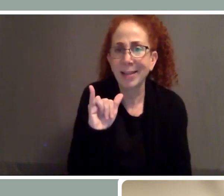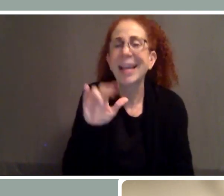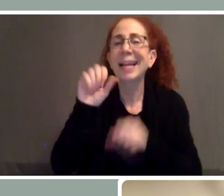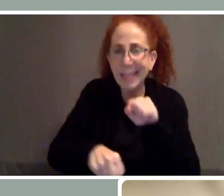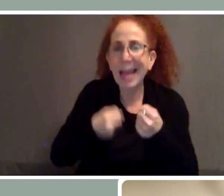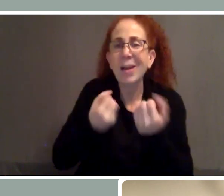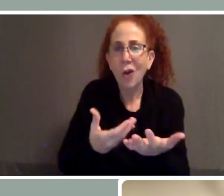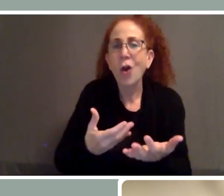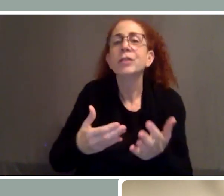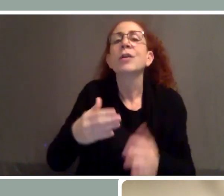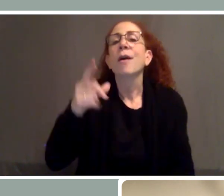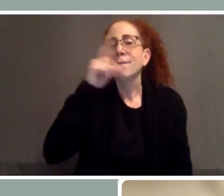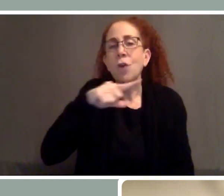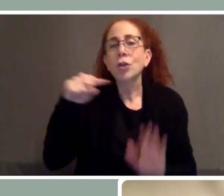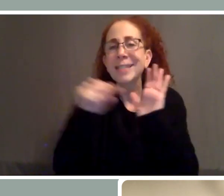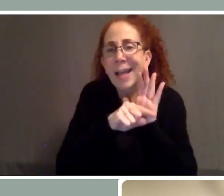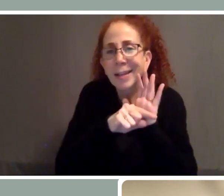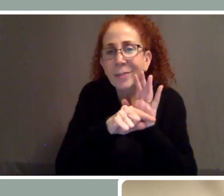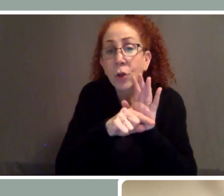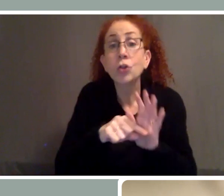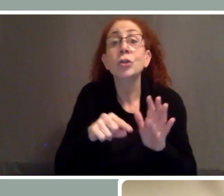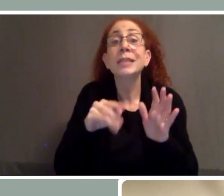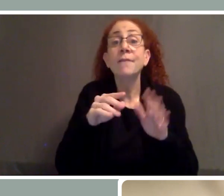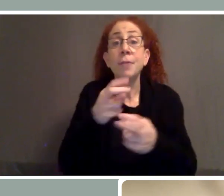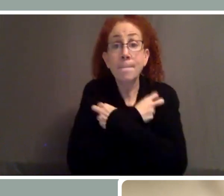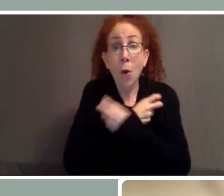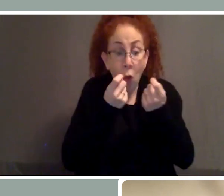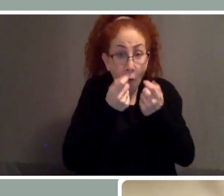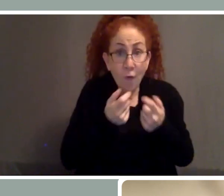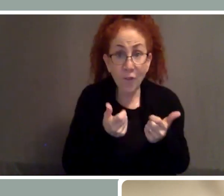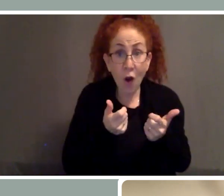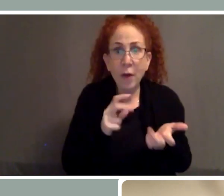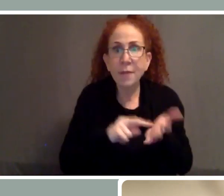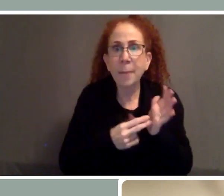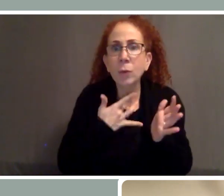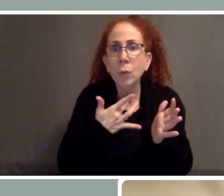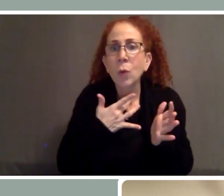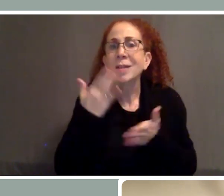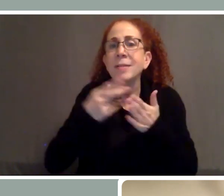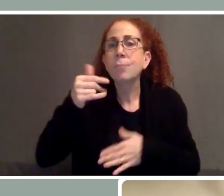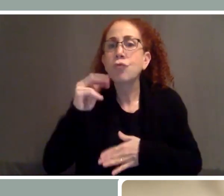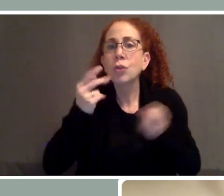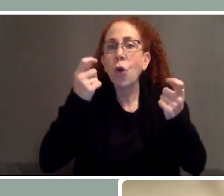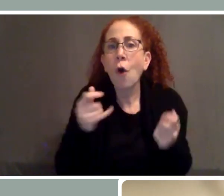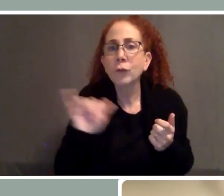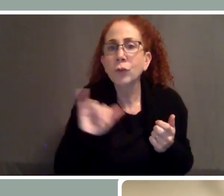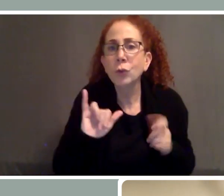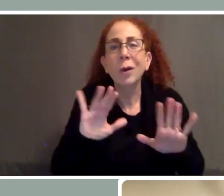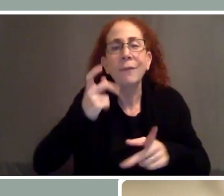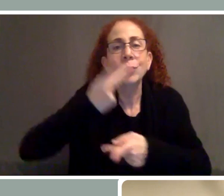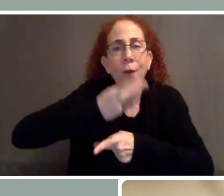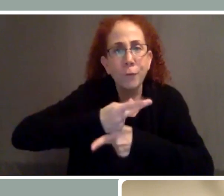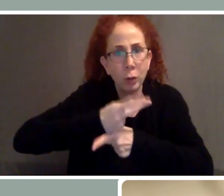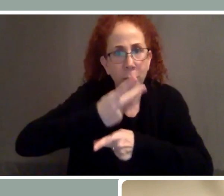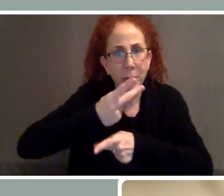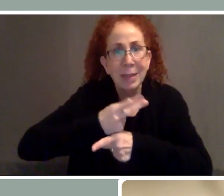in getting rid of the bone, they can get rid of some of the proteins that might have been there on the tumor. So one just has to be careful if it comes